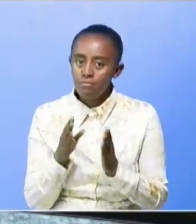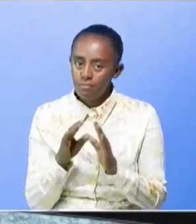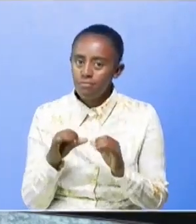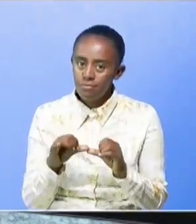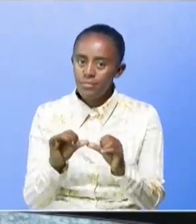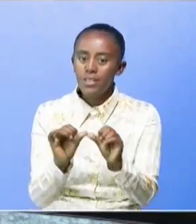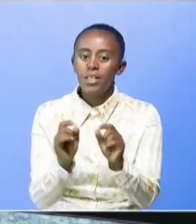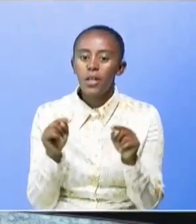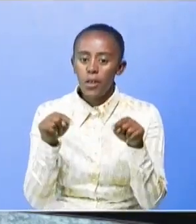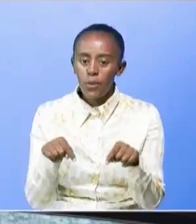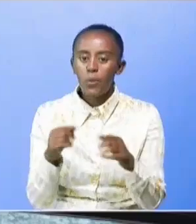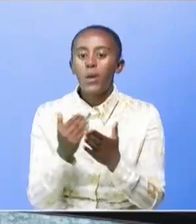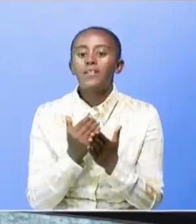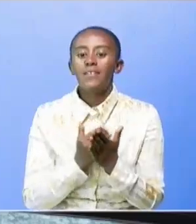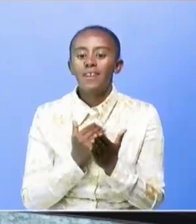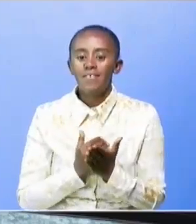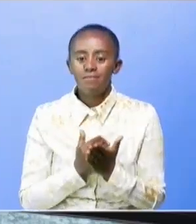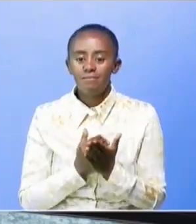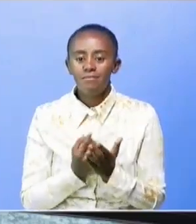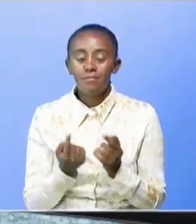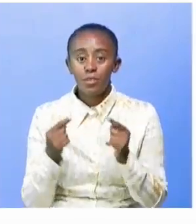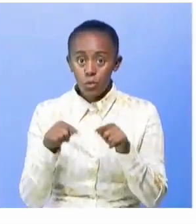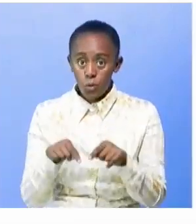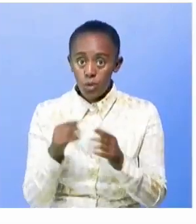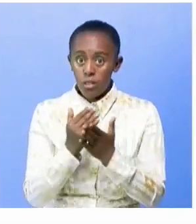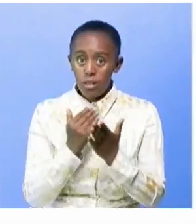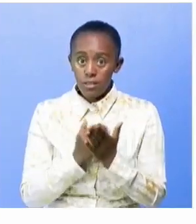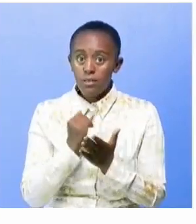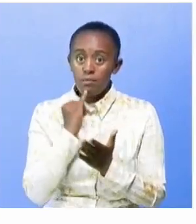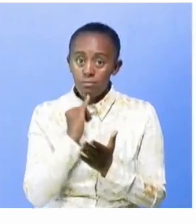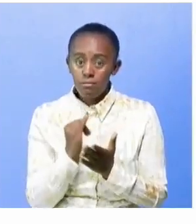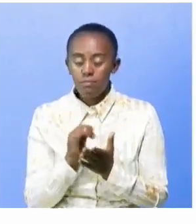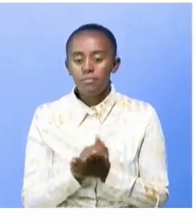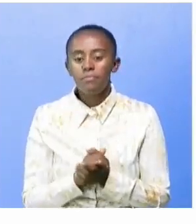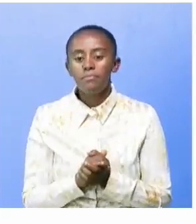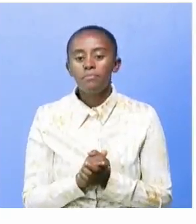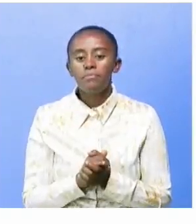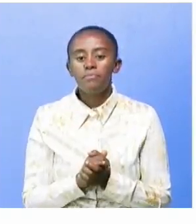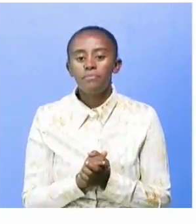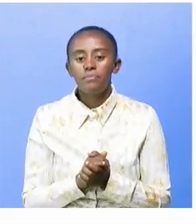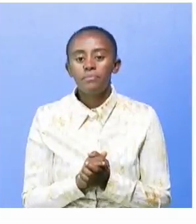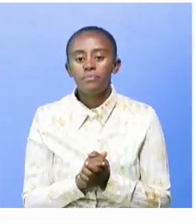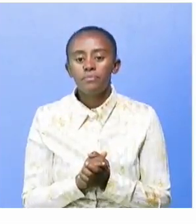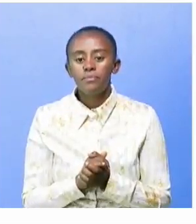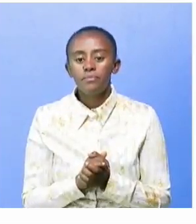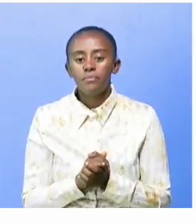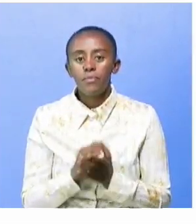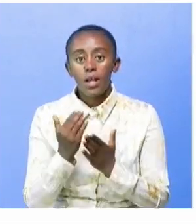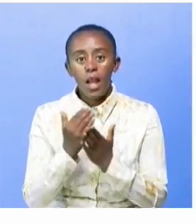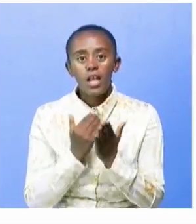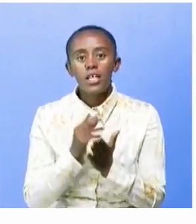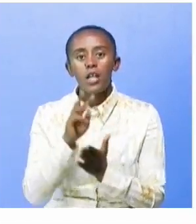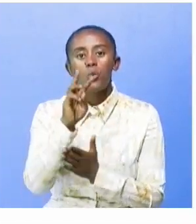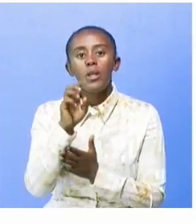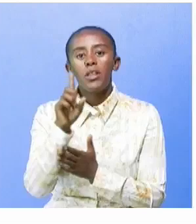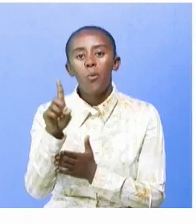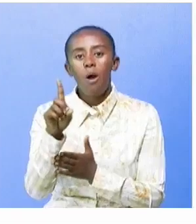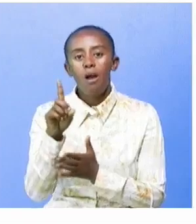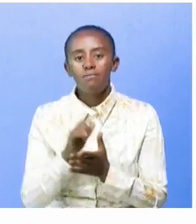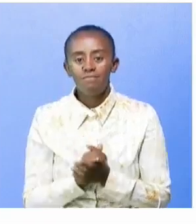to today's lesson. Today's lesson is lesson 21